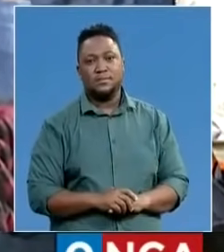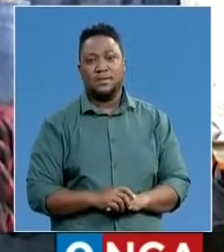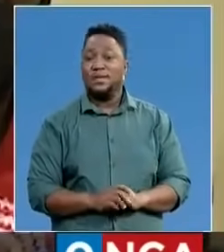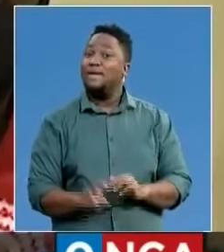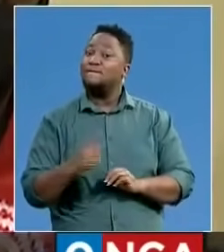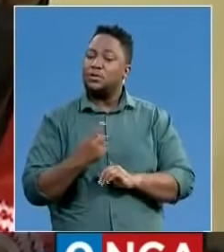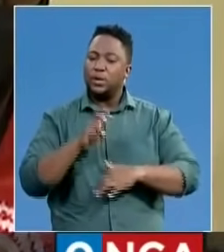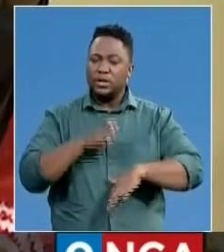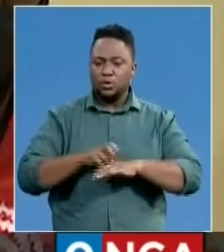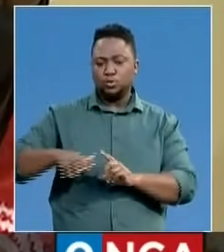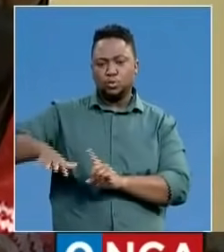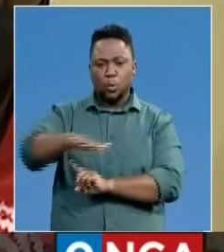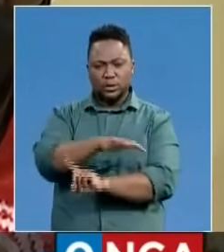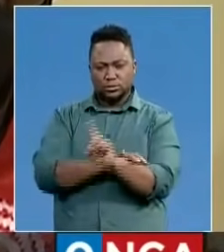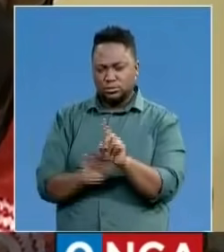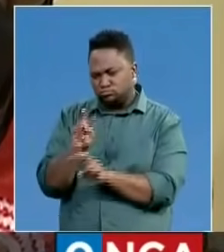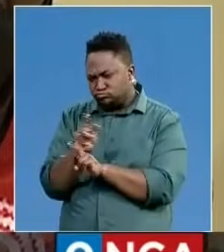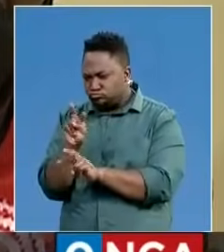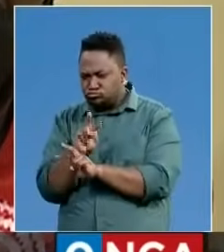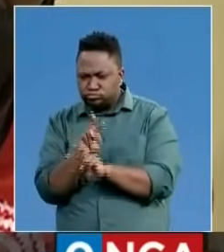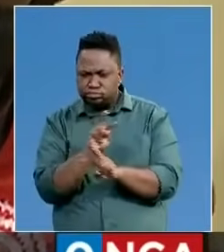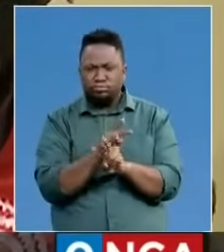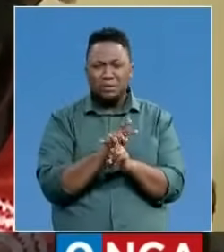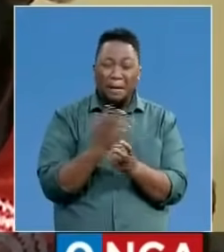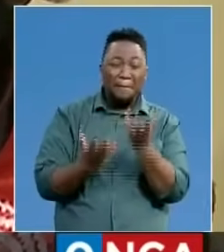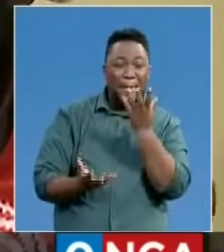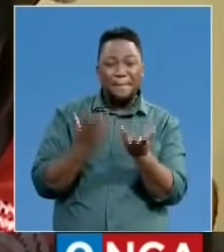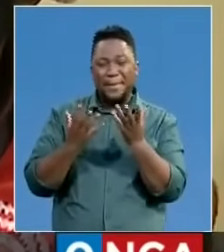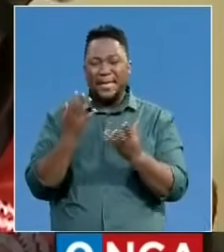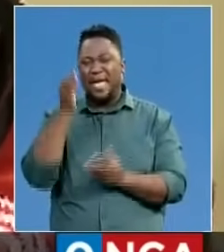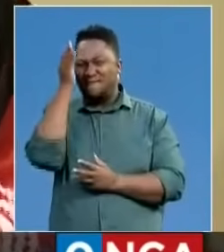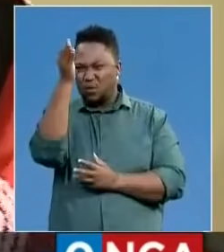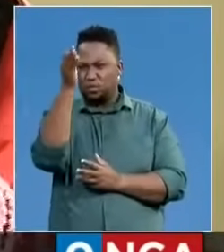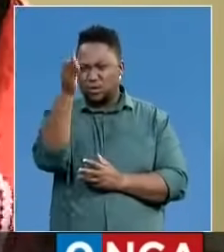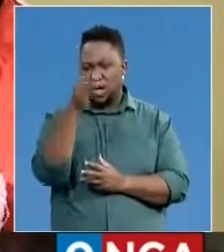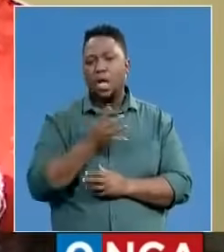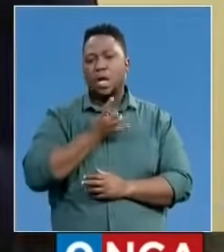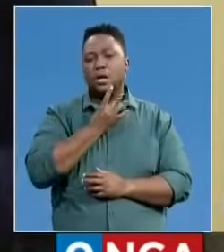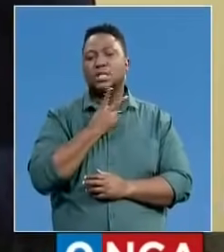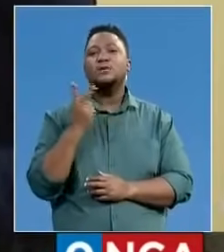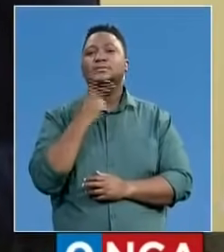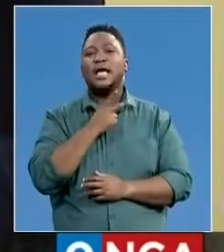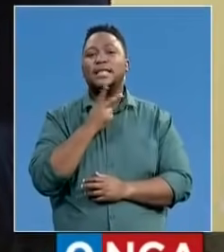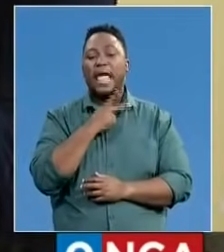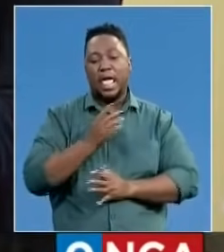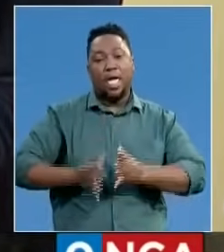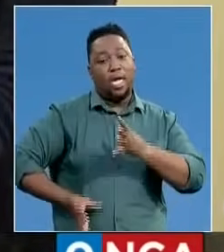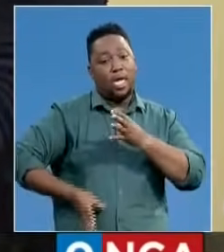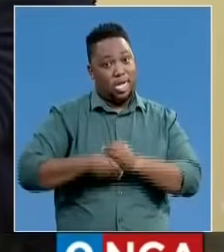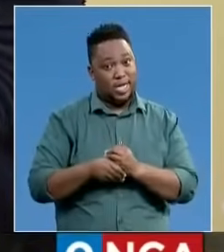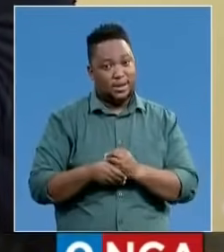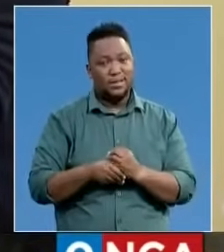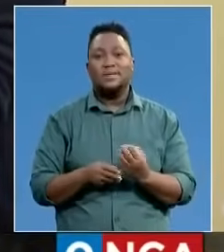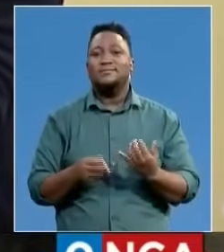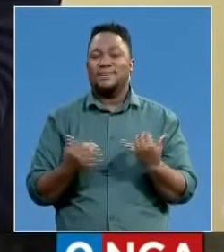the situation, and we probably will at some point start adding Saturdays and Sundays, but at this point in time,